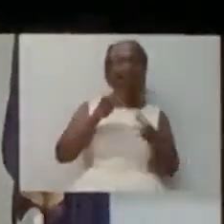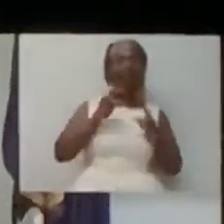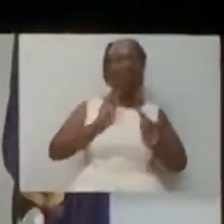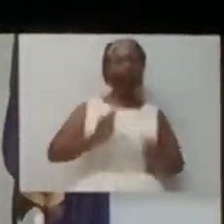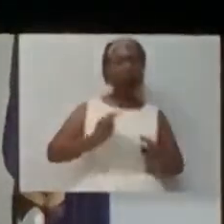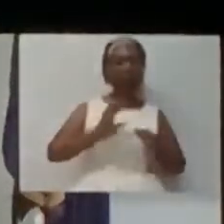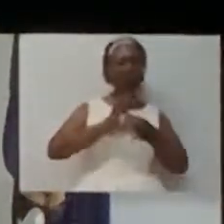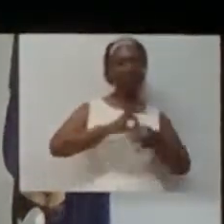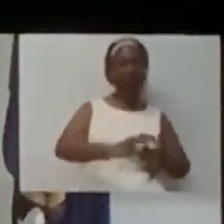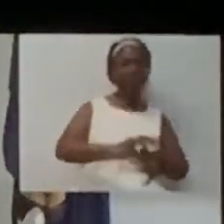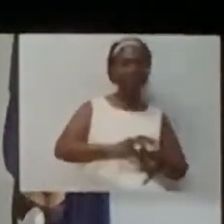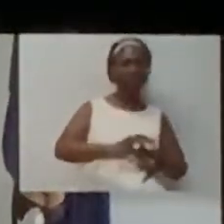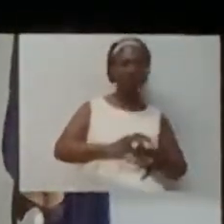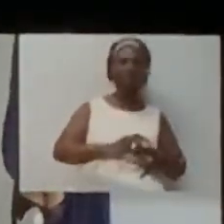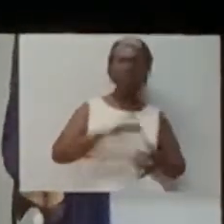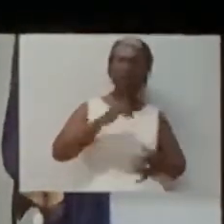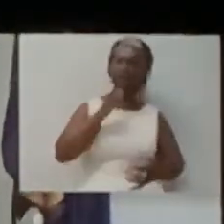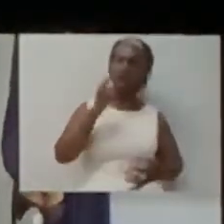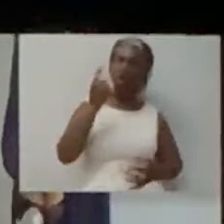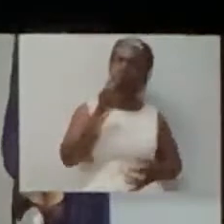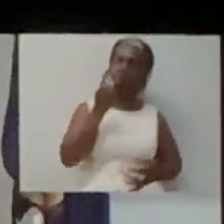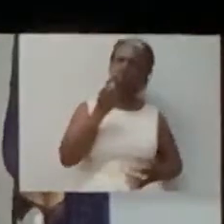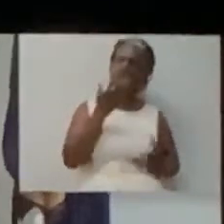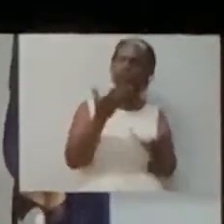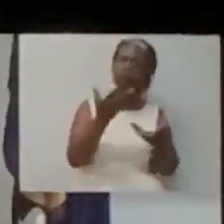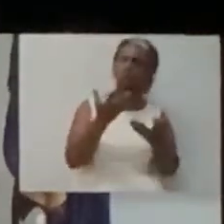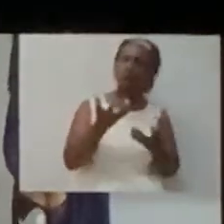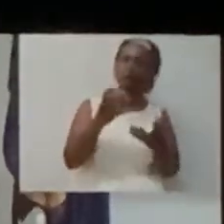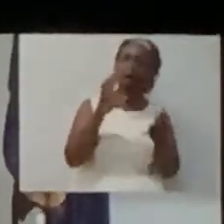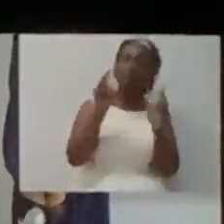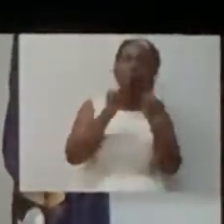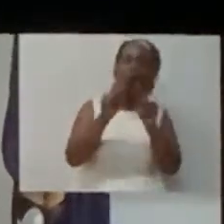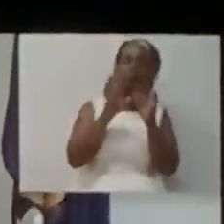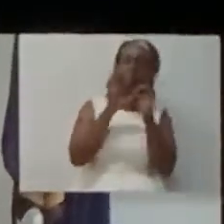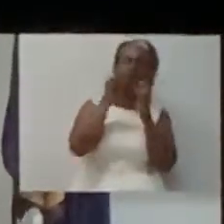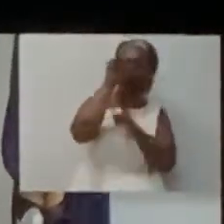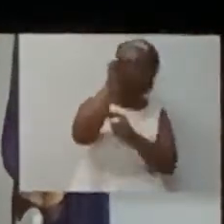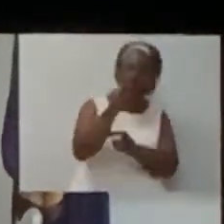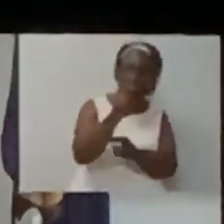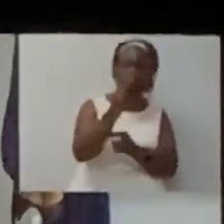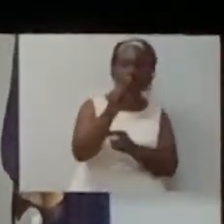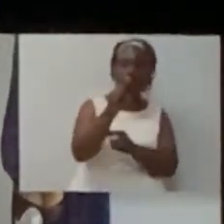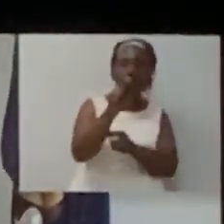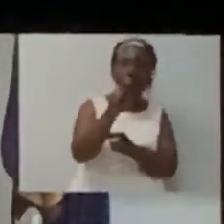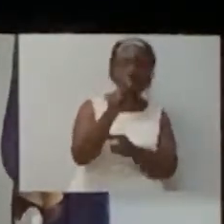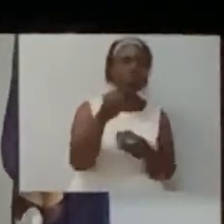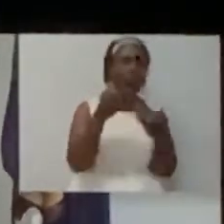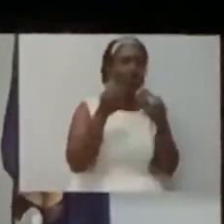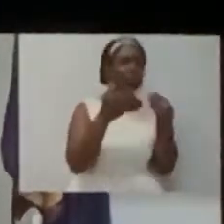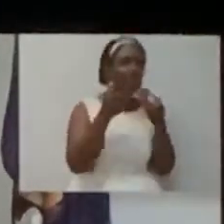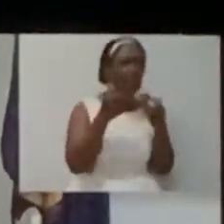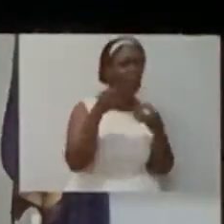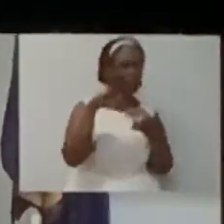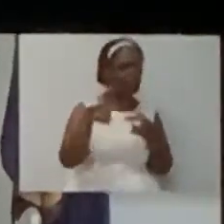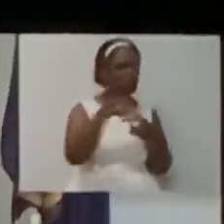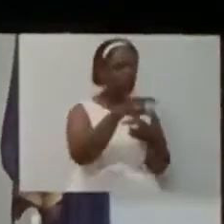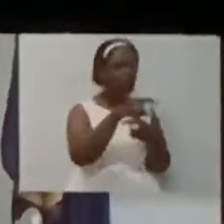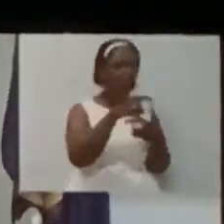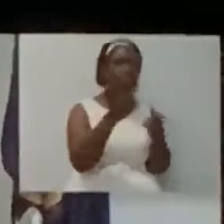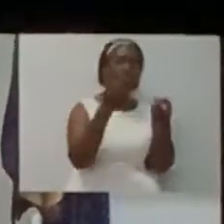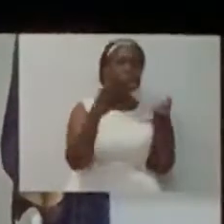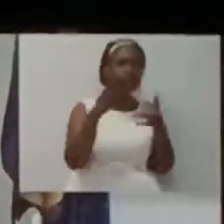connections are not only wanted, but necessary. Thank you to so many of you who shared with all of